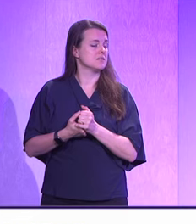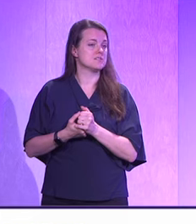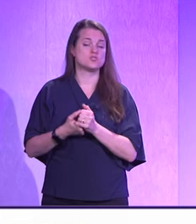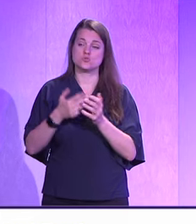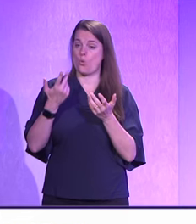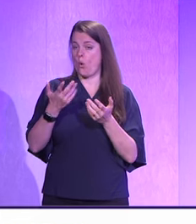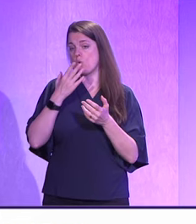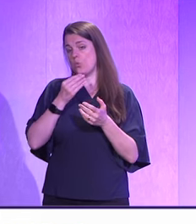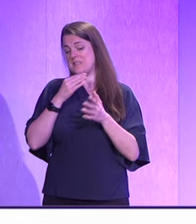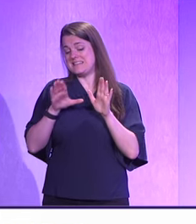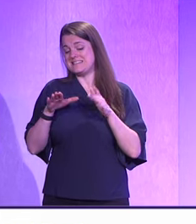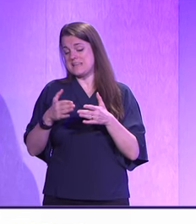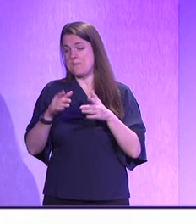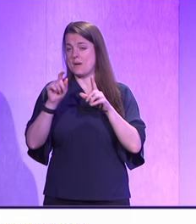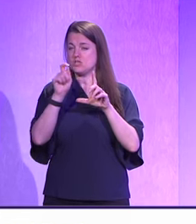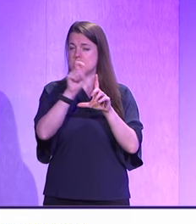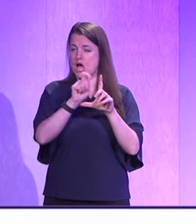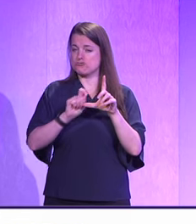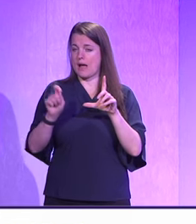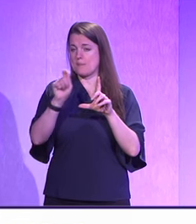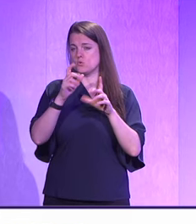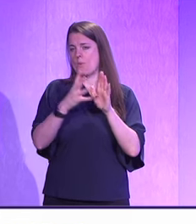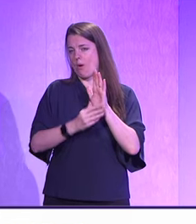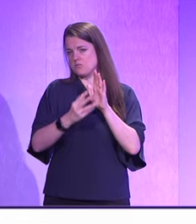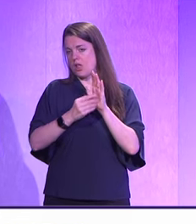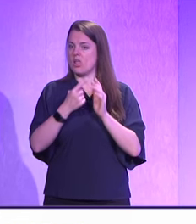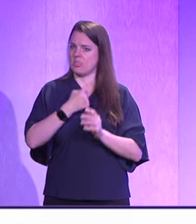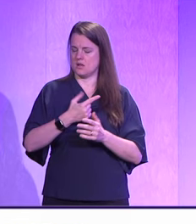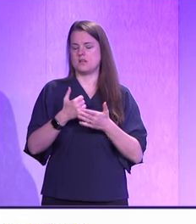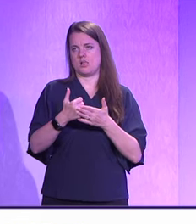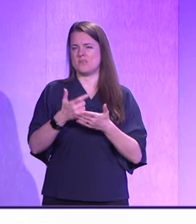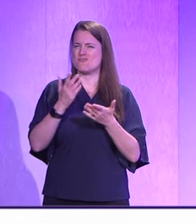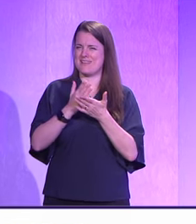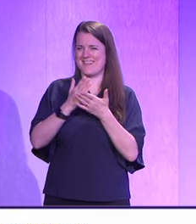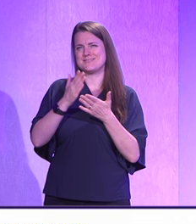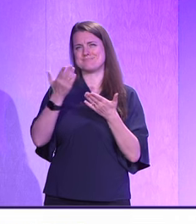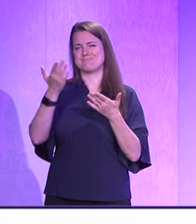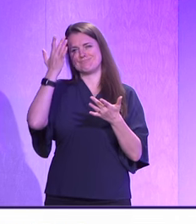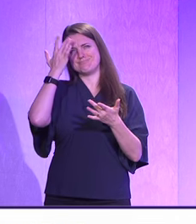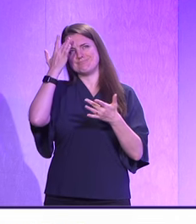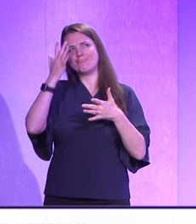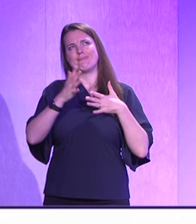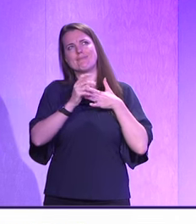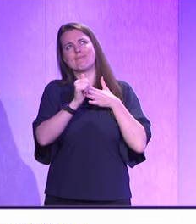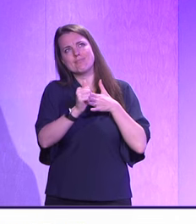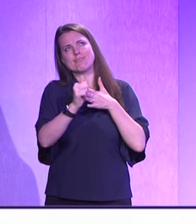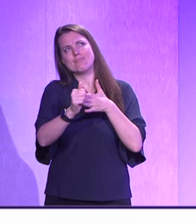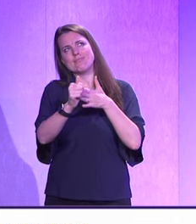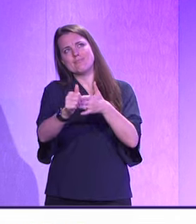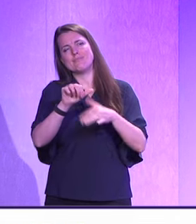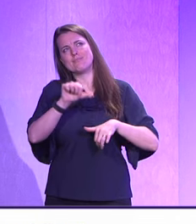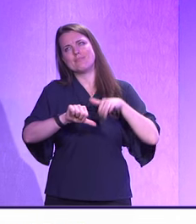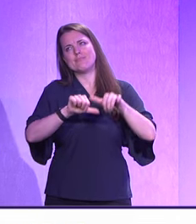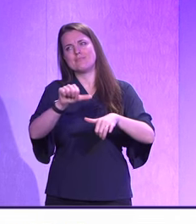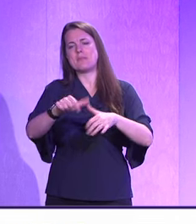team diagrams called team interaction modeling. And this also really helps because it's quite intuitive, and it helps people think